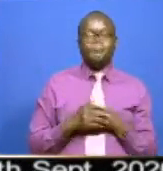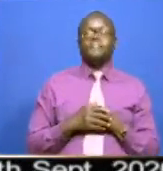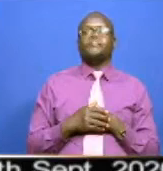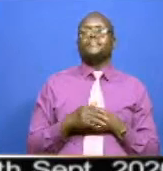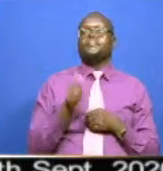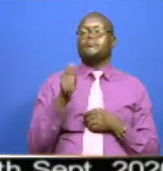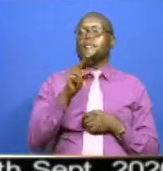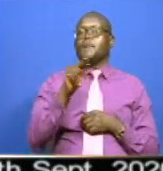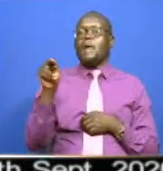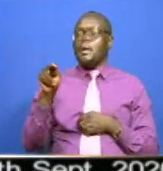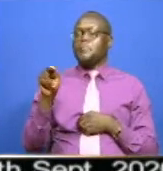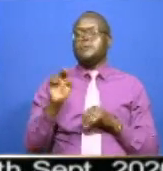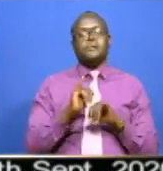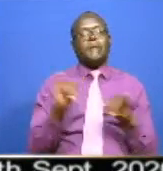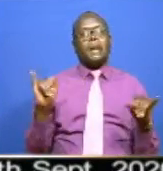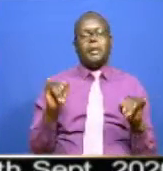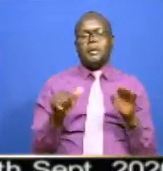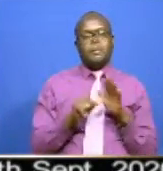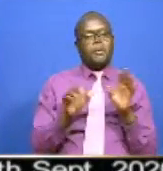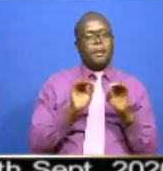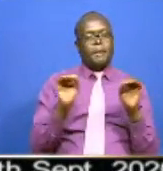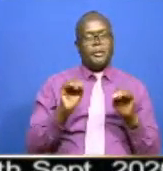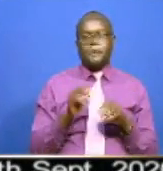Ms. Ann Dirito,